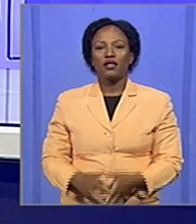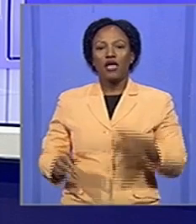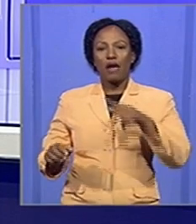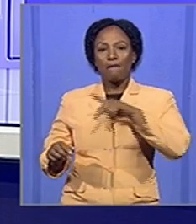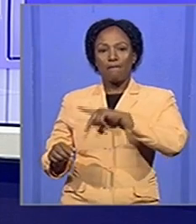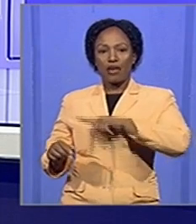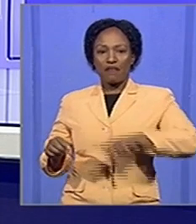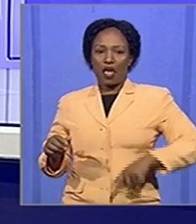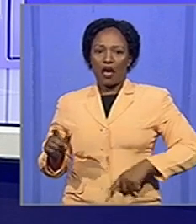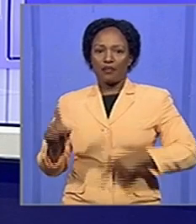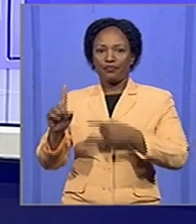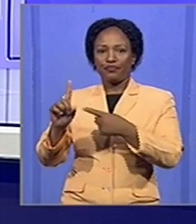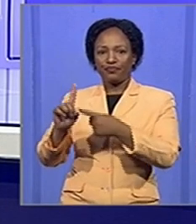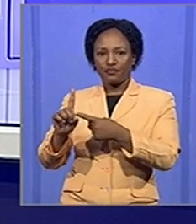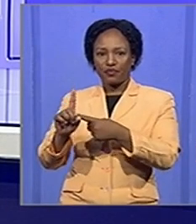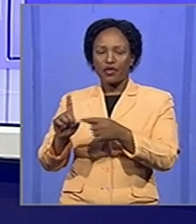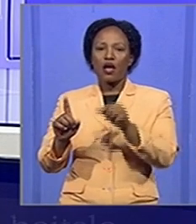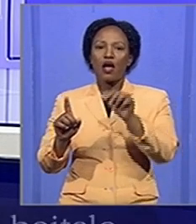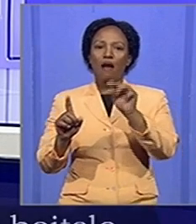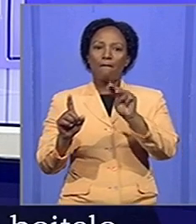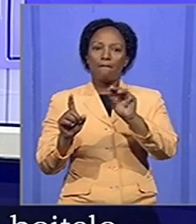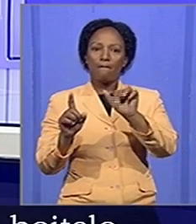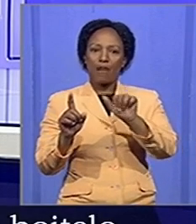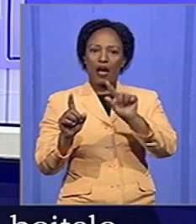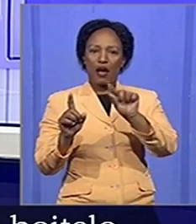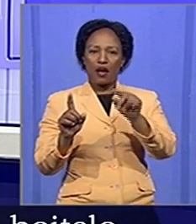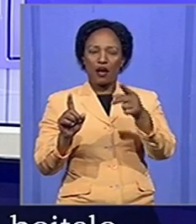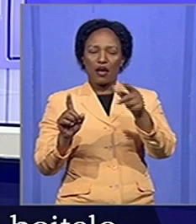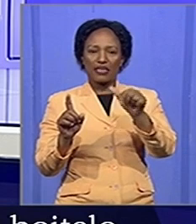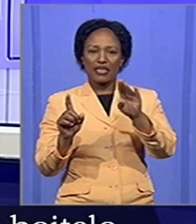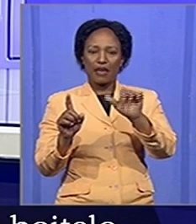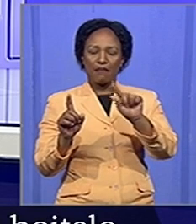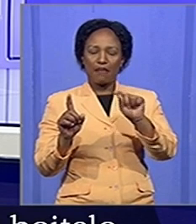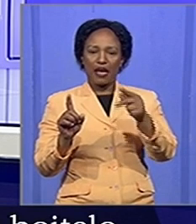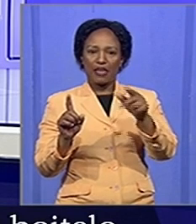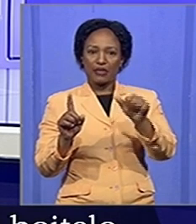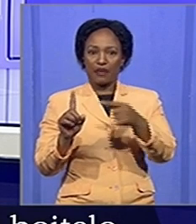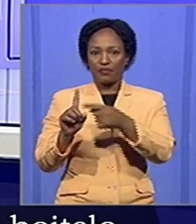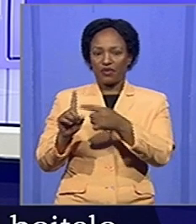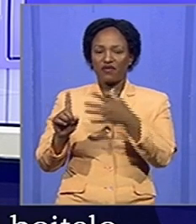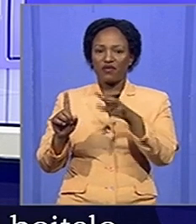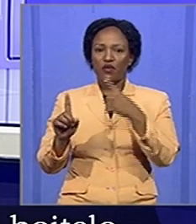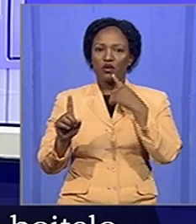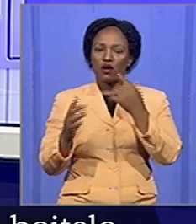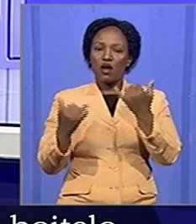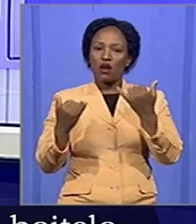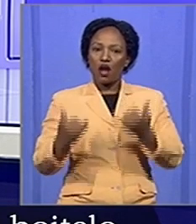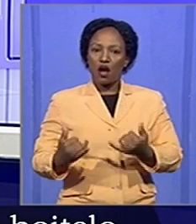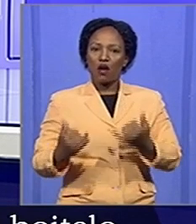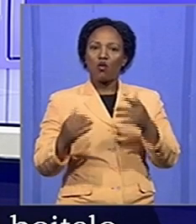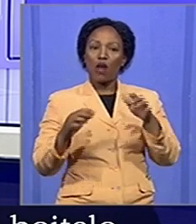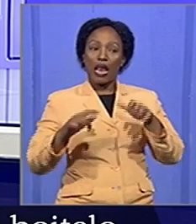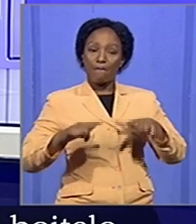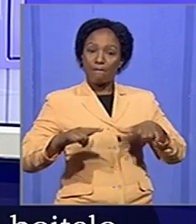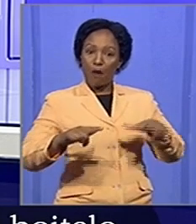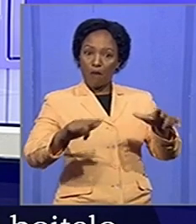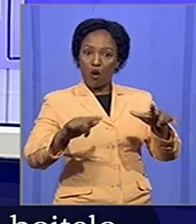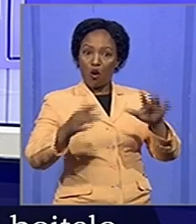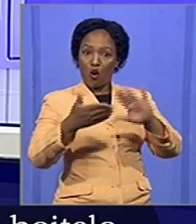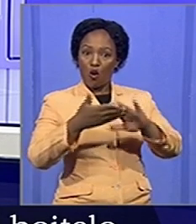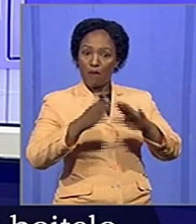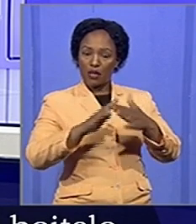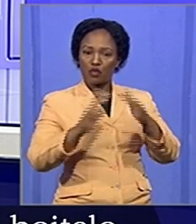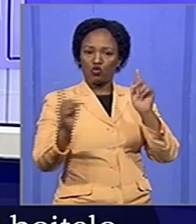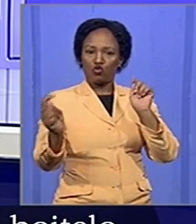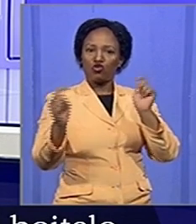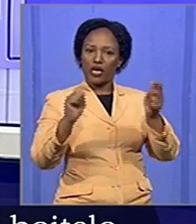Tonakgolo Stanley Mathabata o re tshebetso ya hae pakwa ke boitelo ba hae ka o fetola kapa ho ntlafatsa maphelo a baahi ba